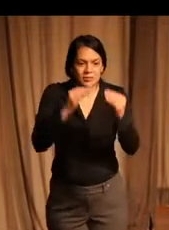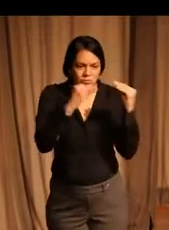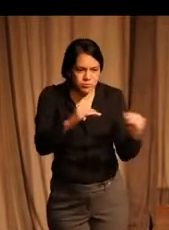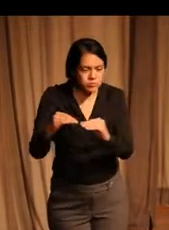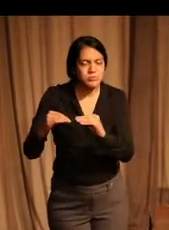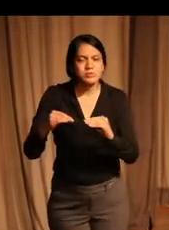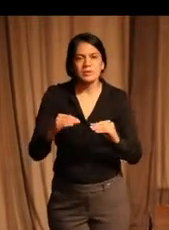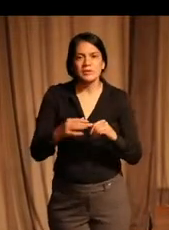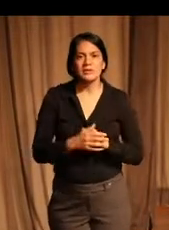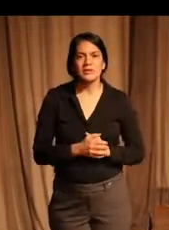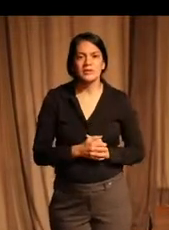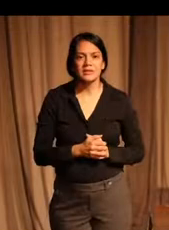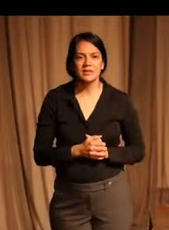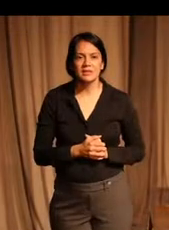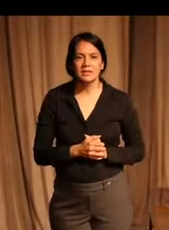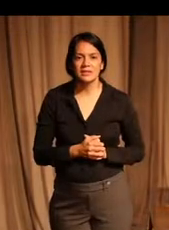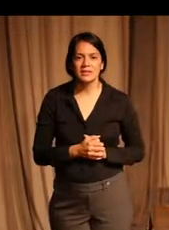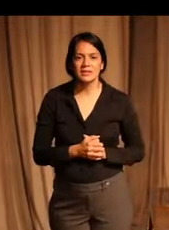Underground, underwater,